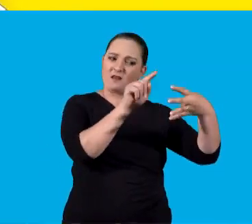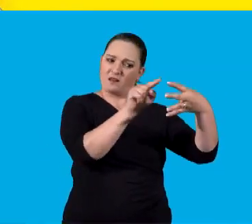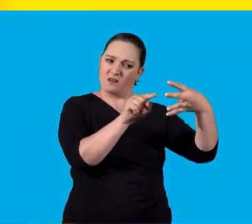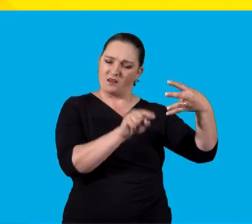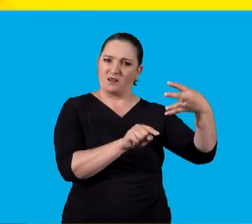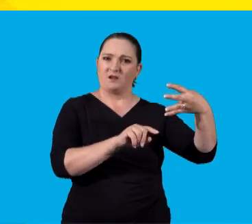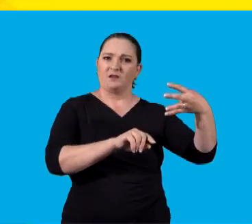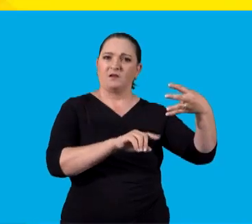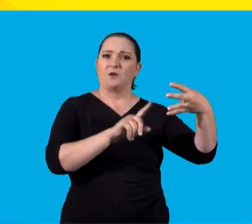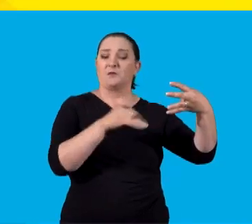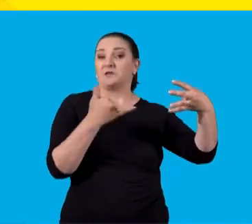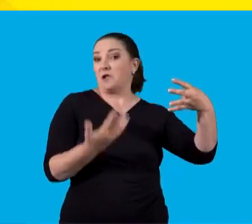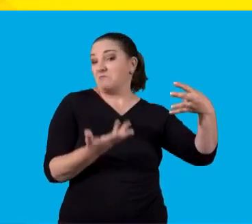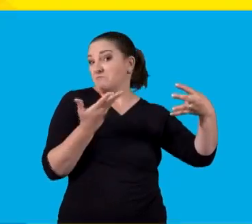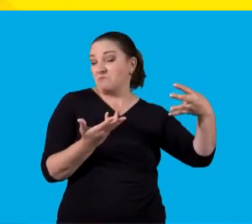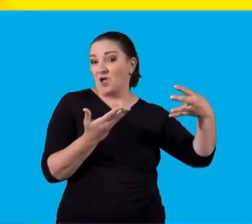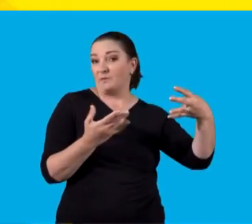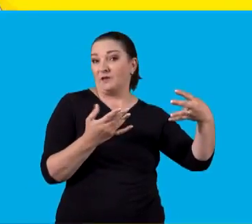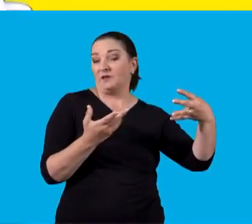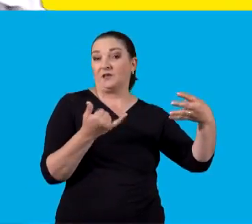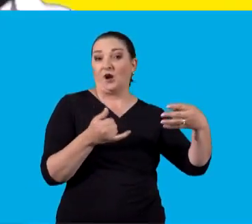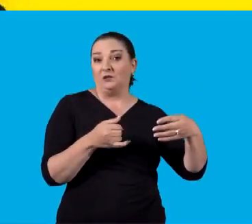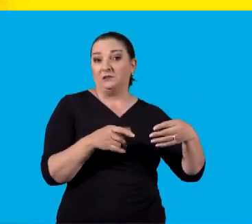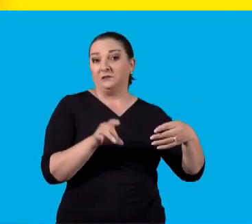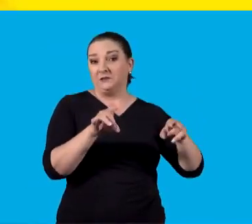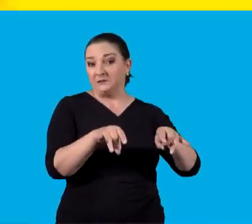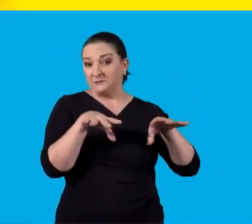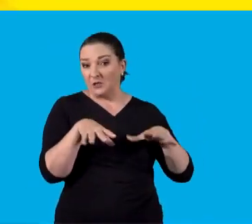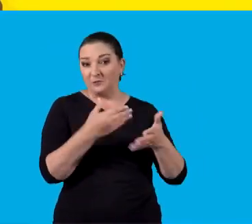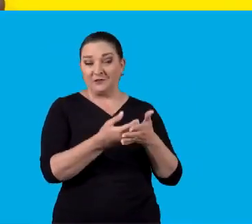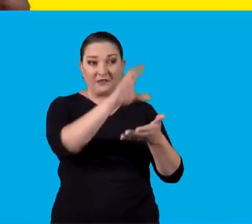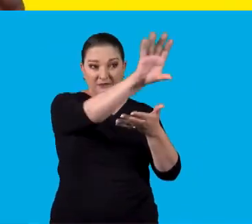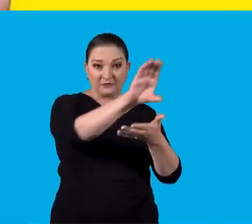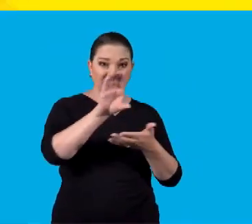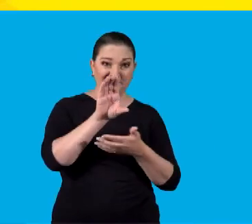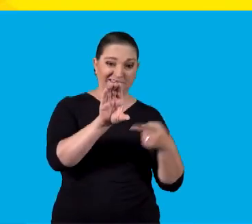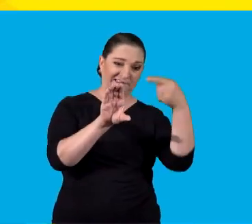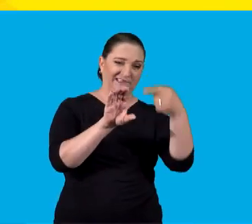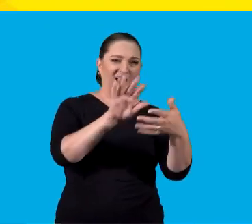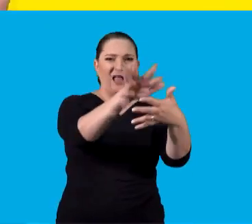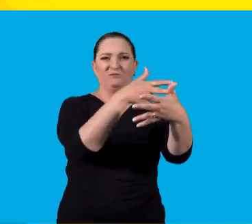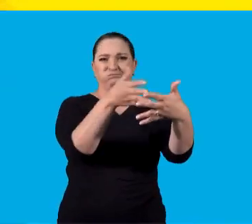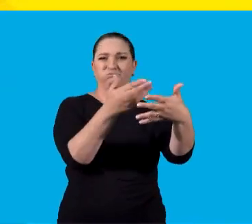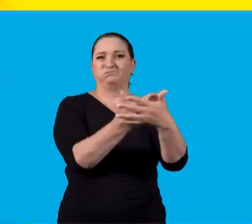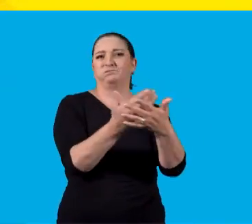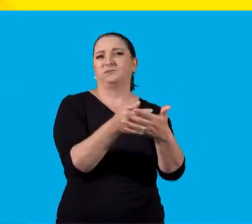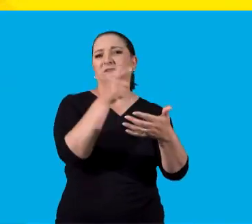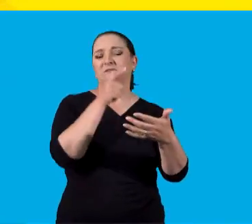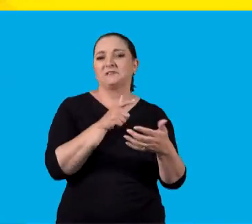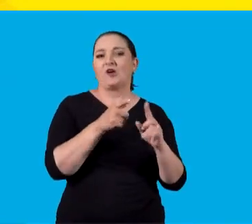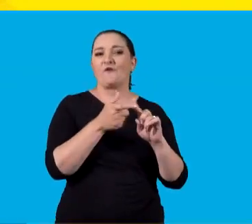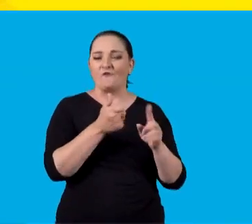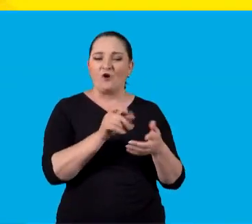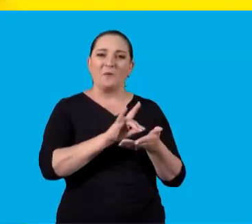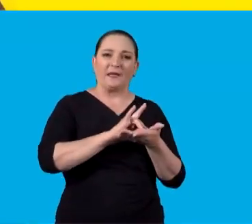cash equivalents. However, the examiner can simply give you an extract of the current assets, and then they would want you to calculate